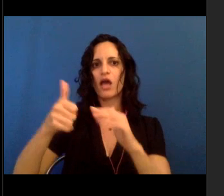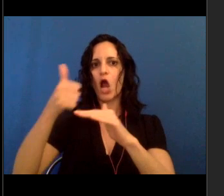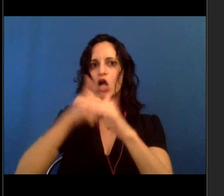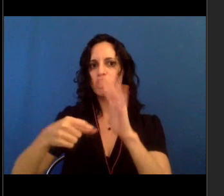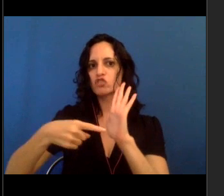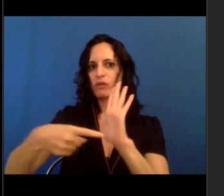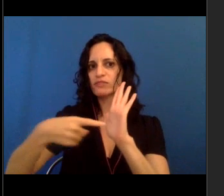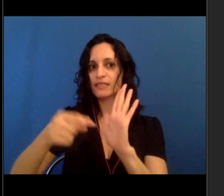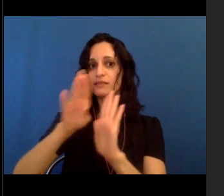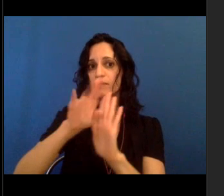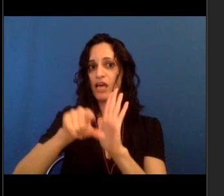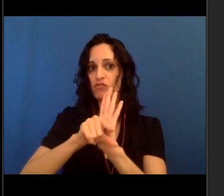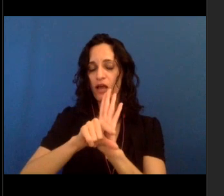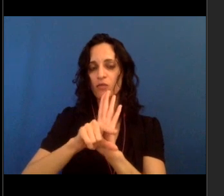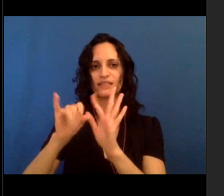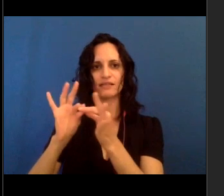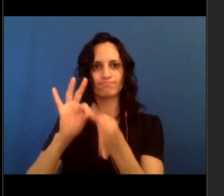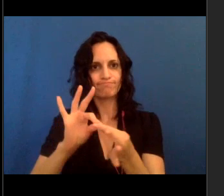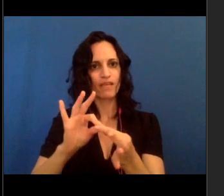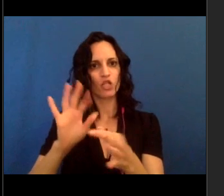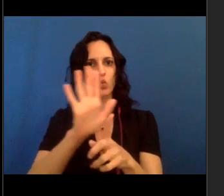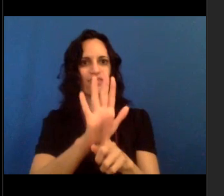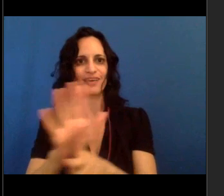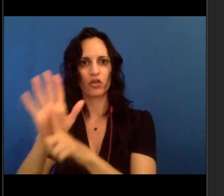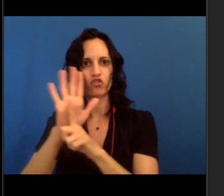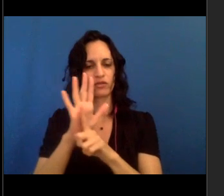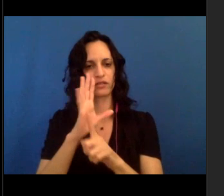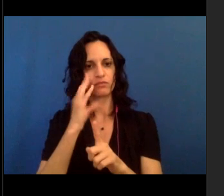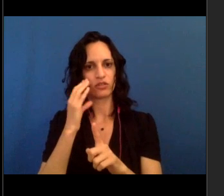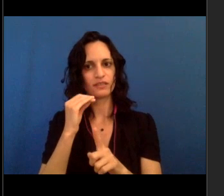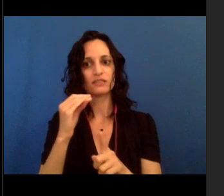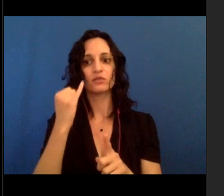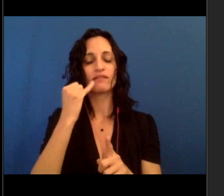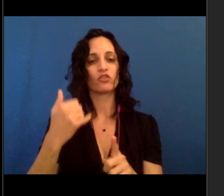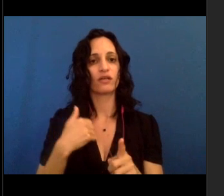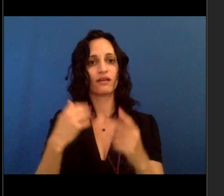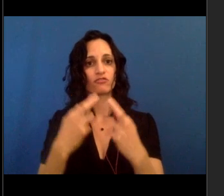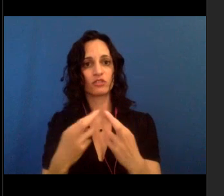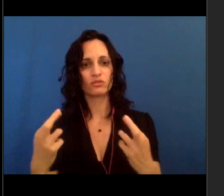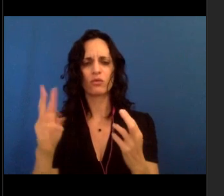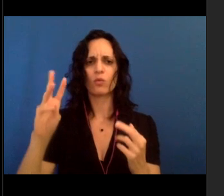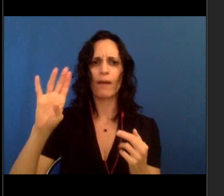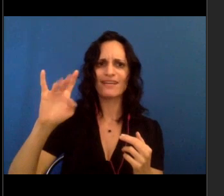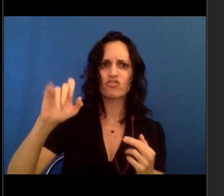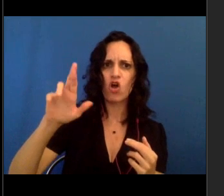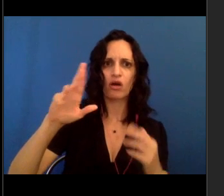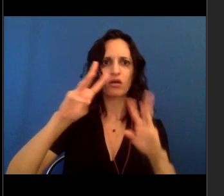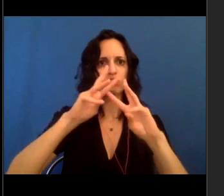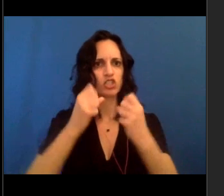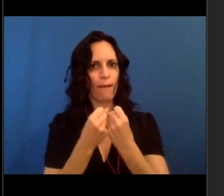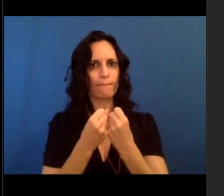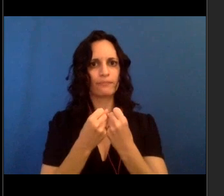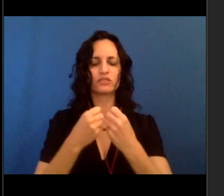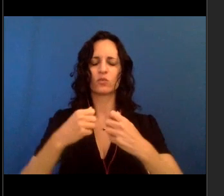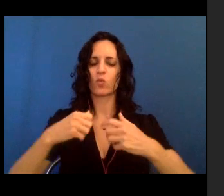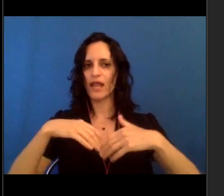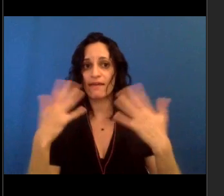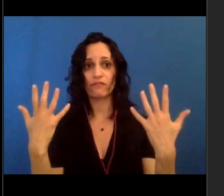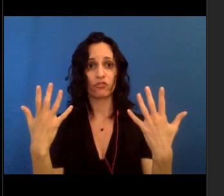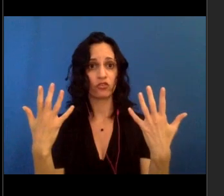their specific experiences? So if you do have resources, whether it's webinars or workshops or whatever it may